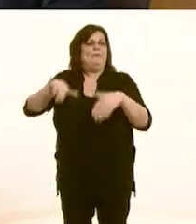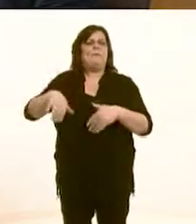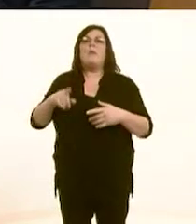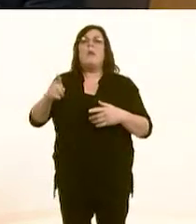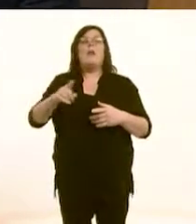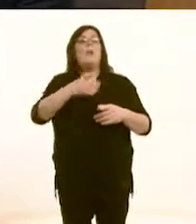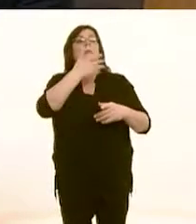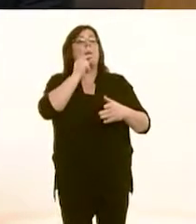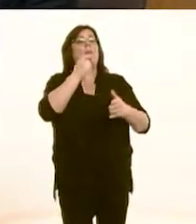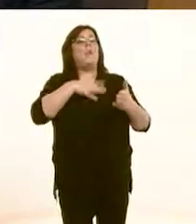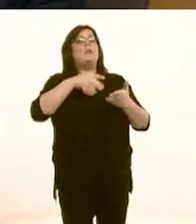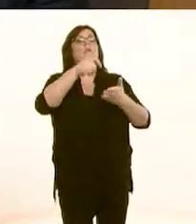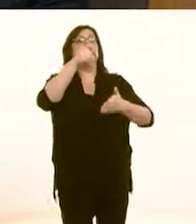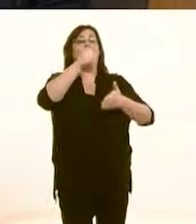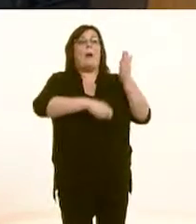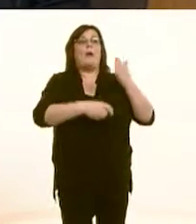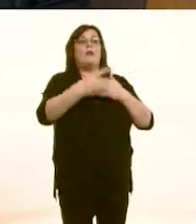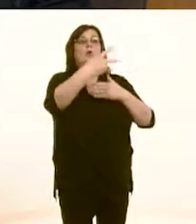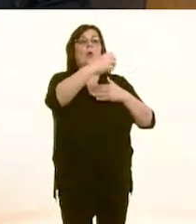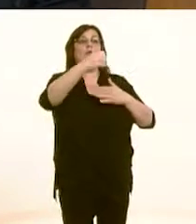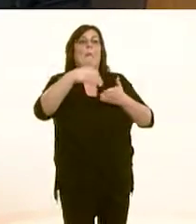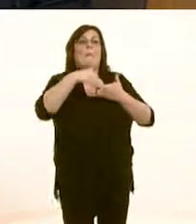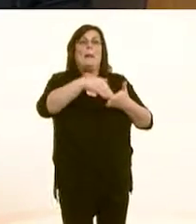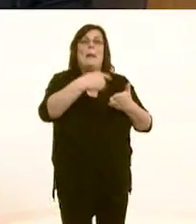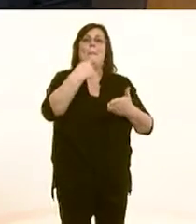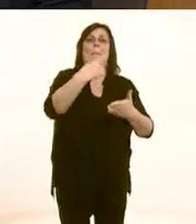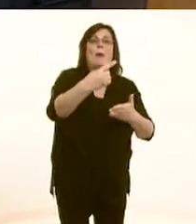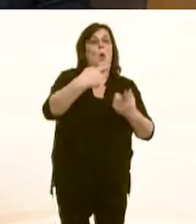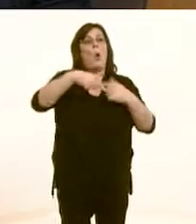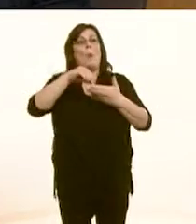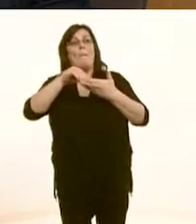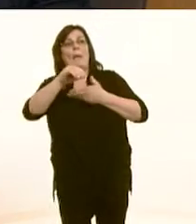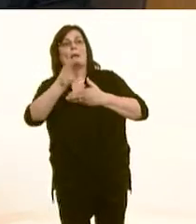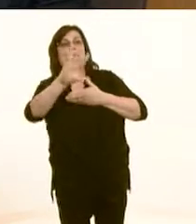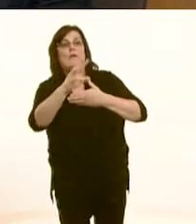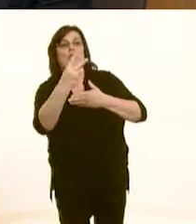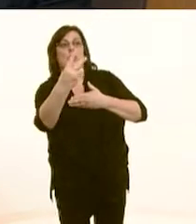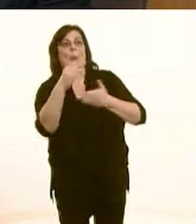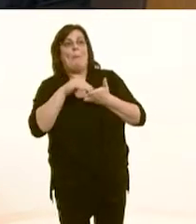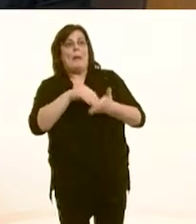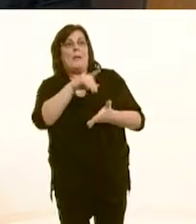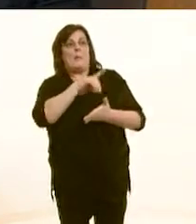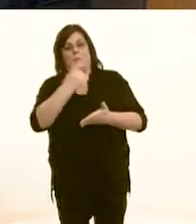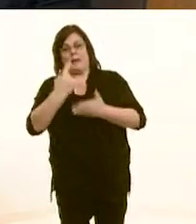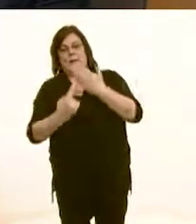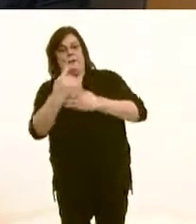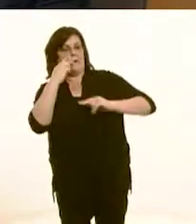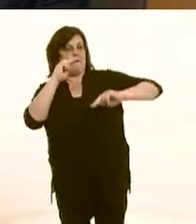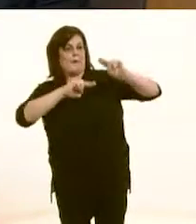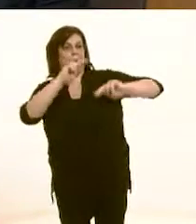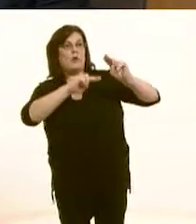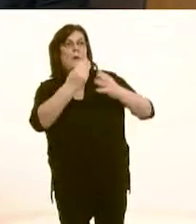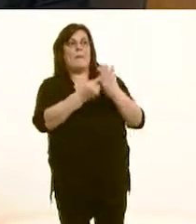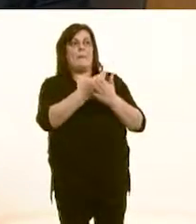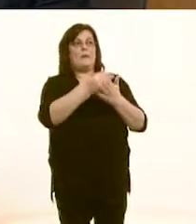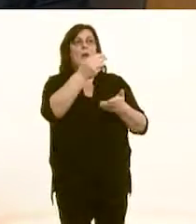owners wanted £200 million for the airport. £200 million. We paid £52 million after an independent valuation and we got the airport. That's